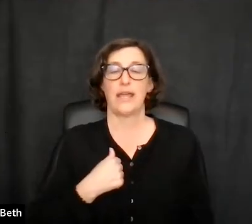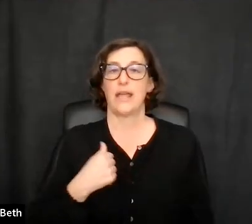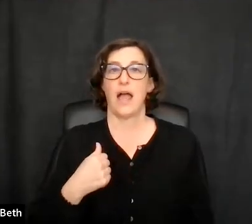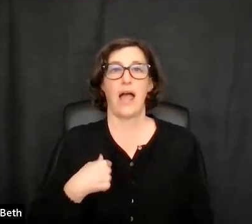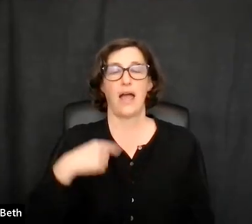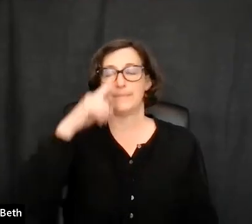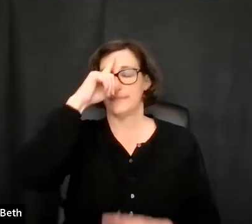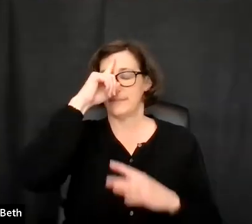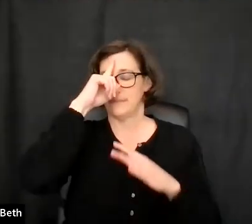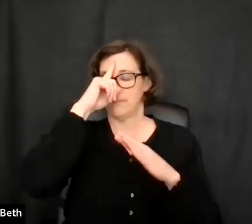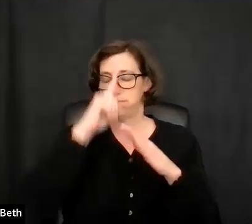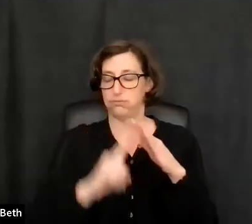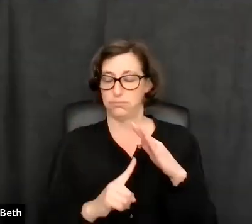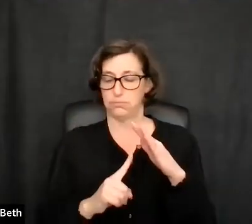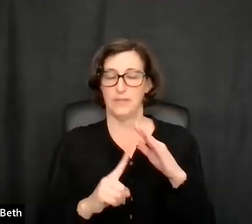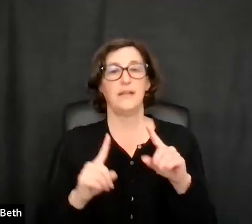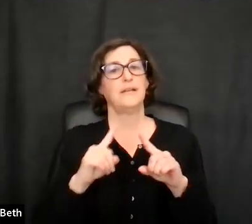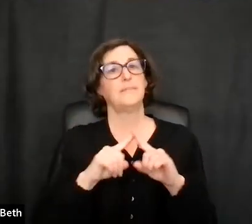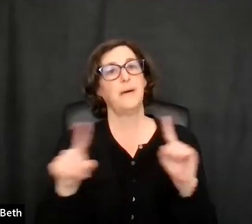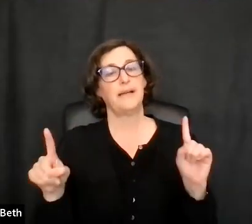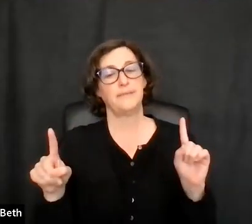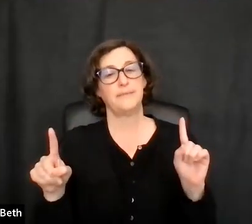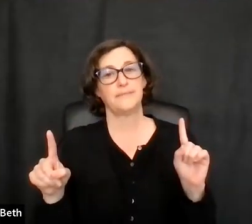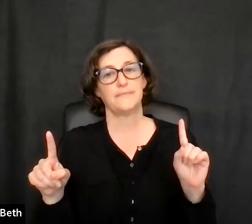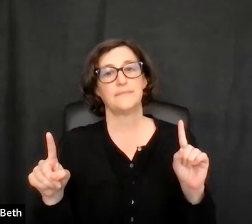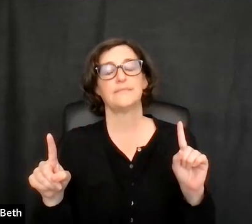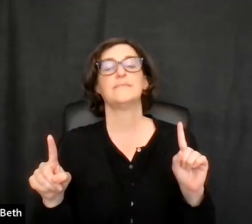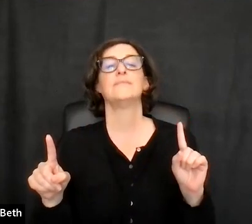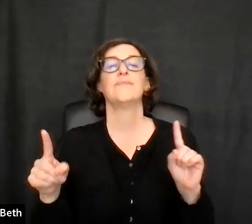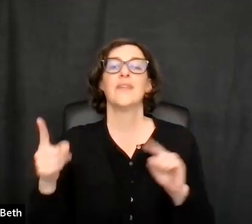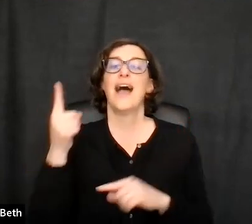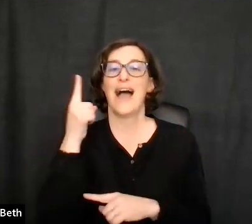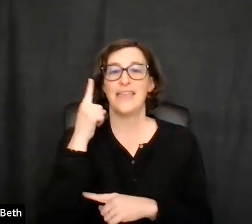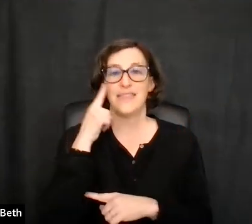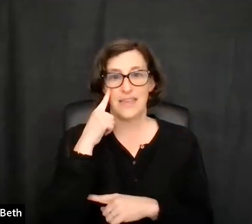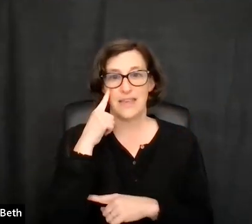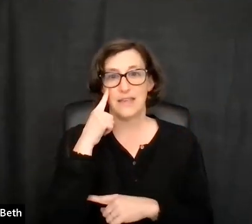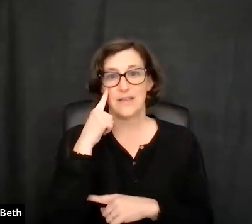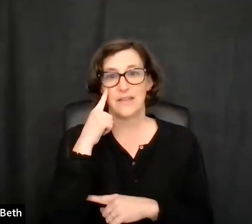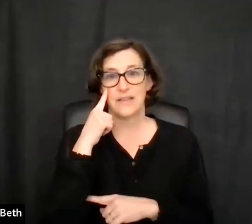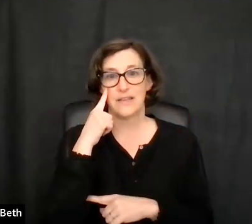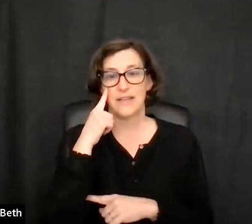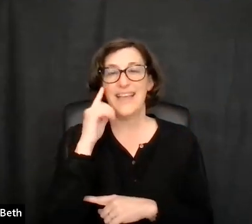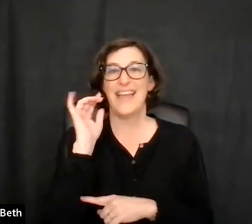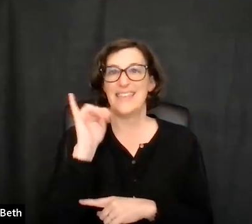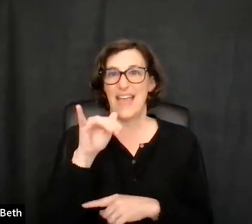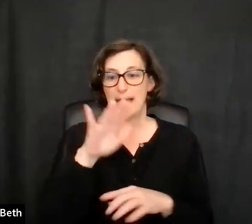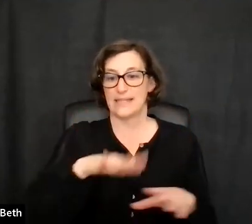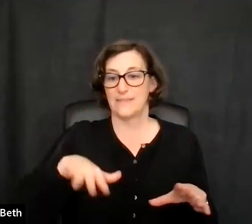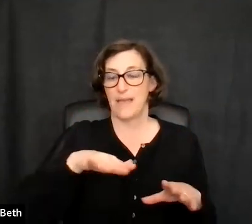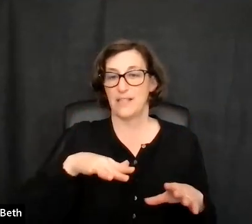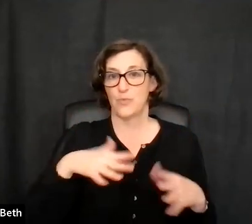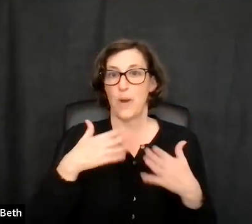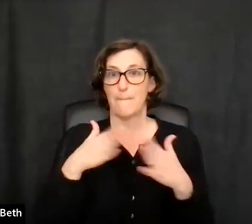I'm brain blanking, but you know, I think that in that space where public health